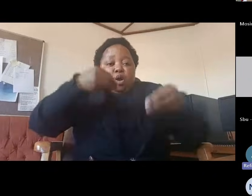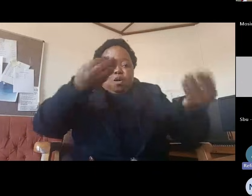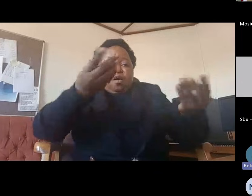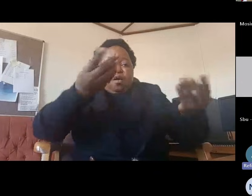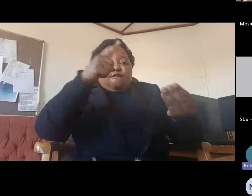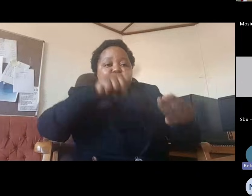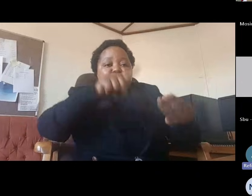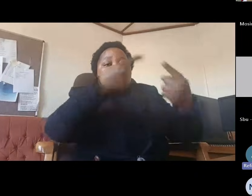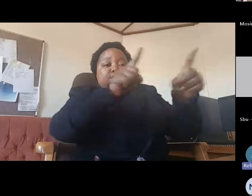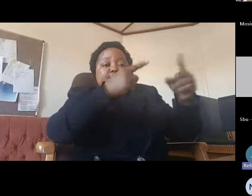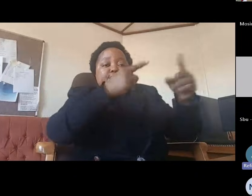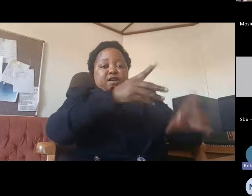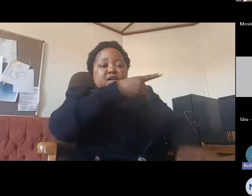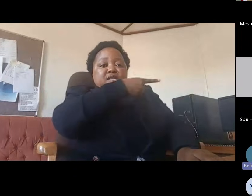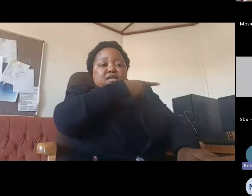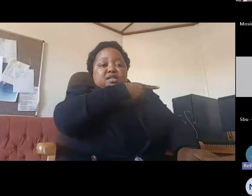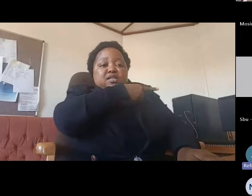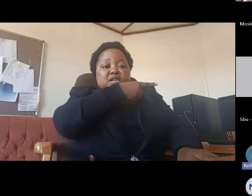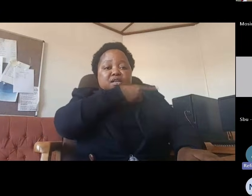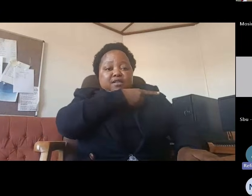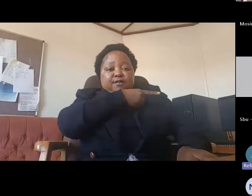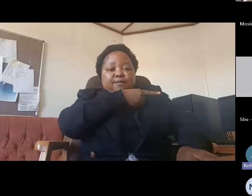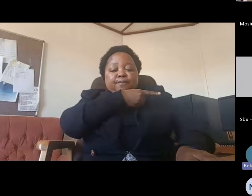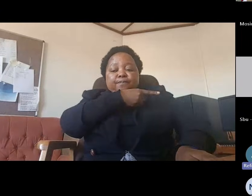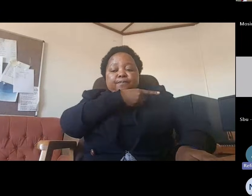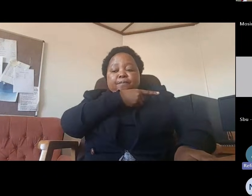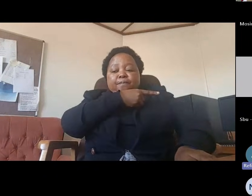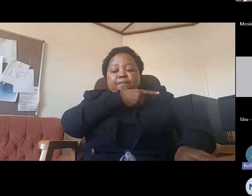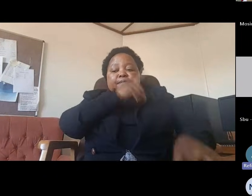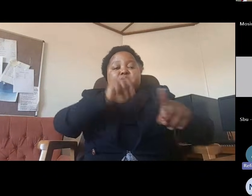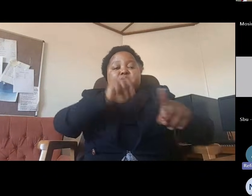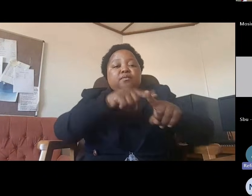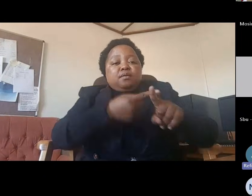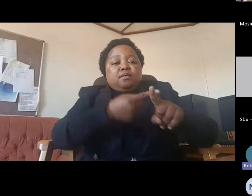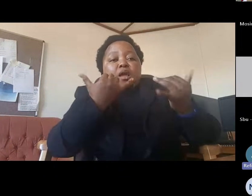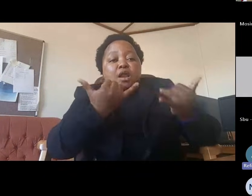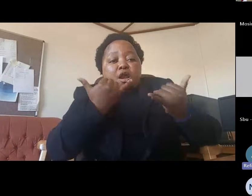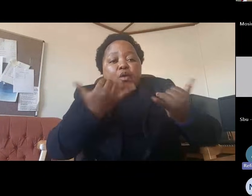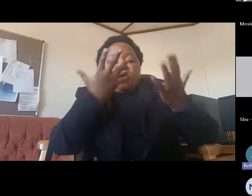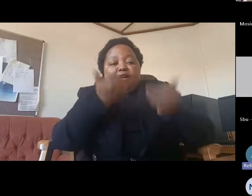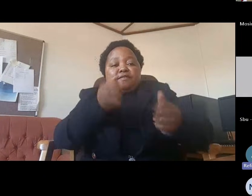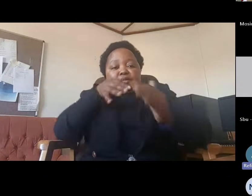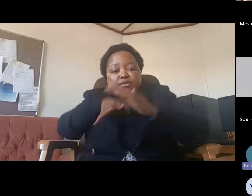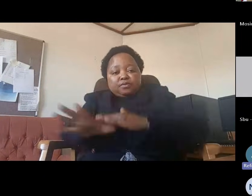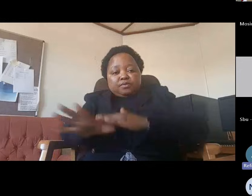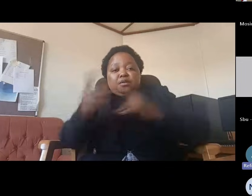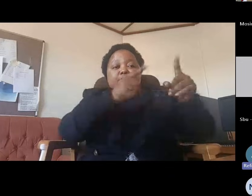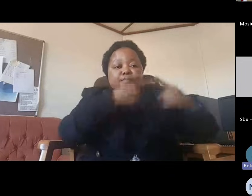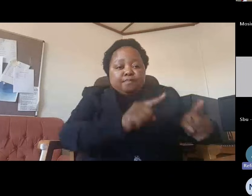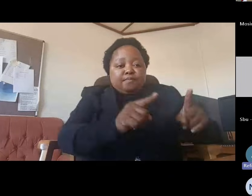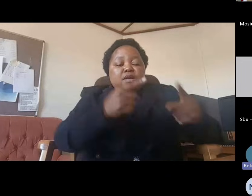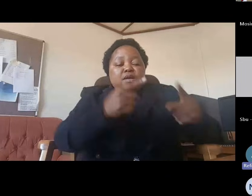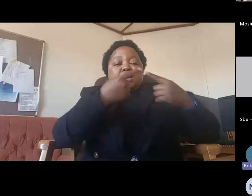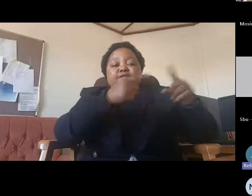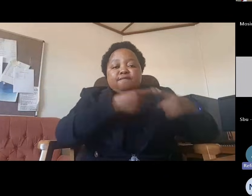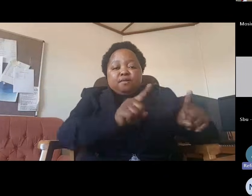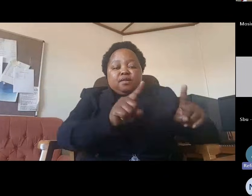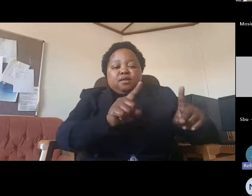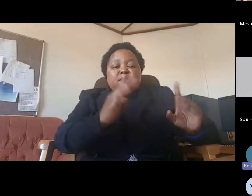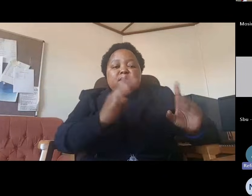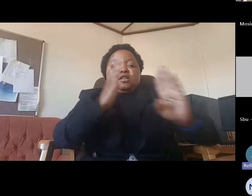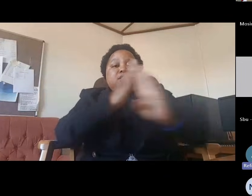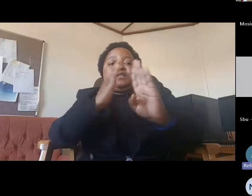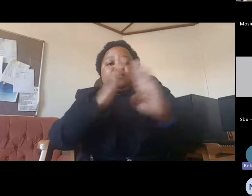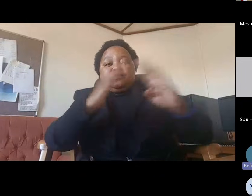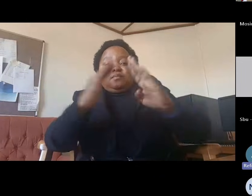genders. Let's say, since now we are having different ministries, different civil society organizations that are pushing different